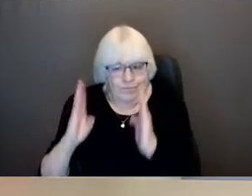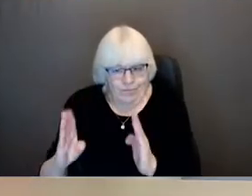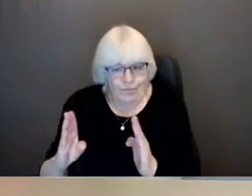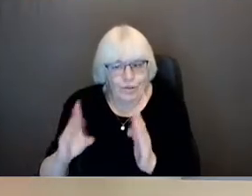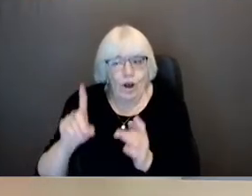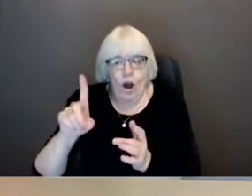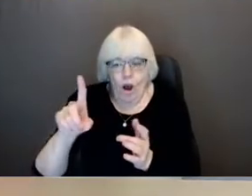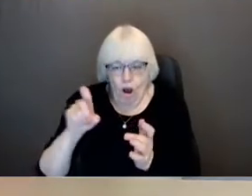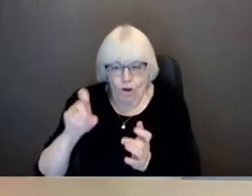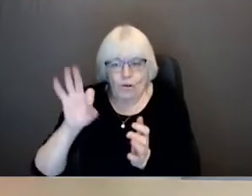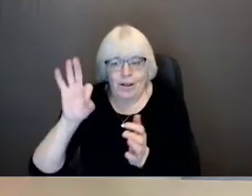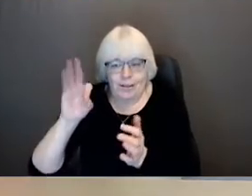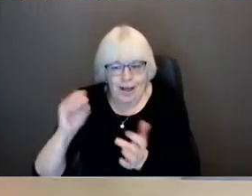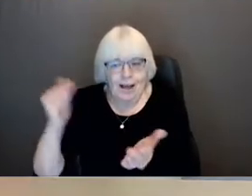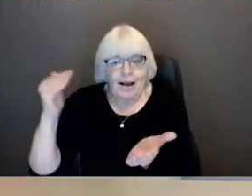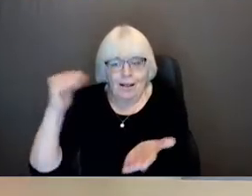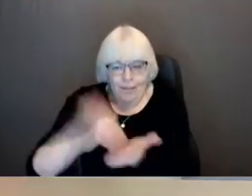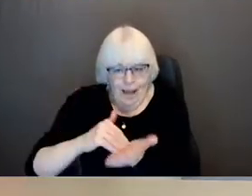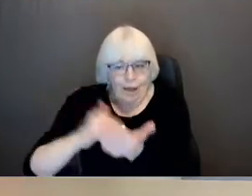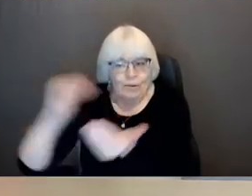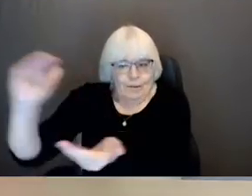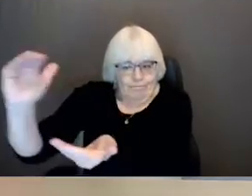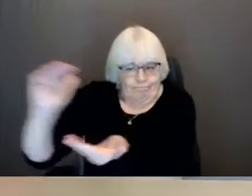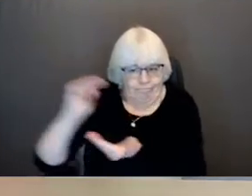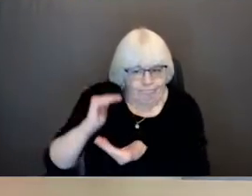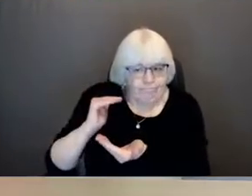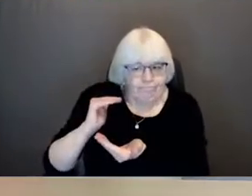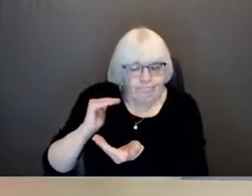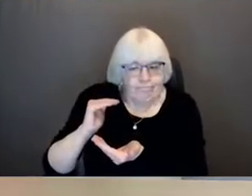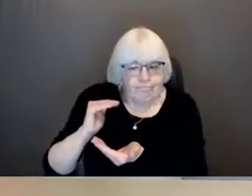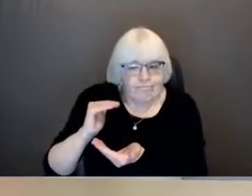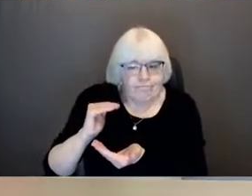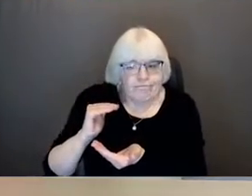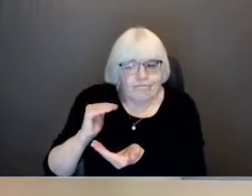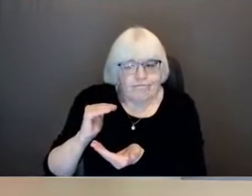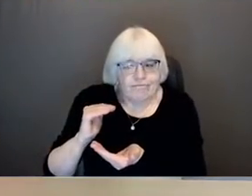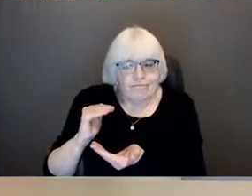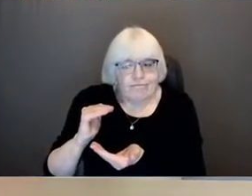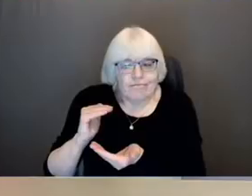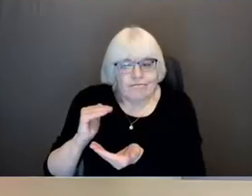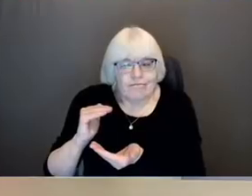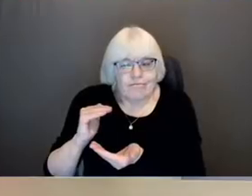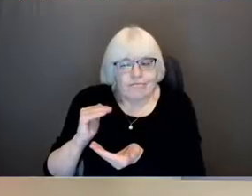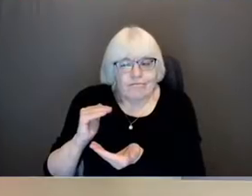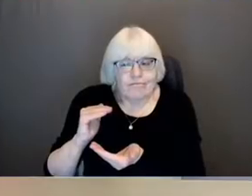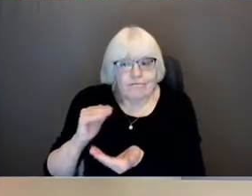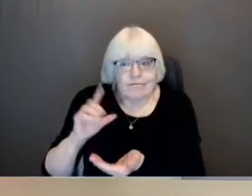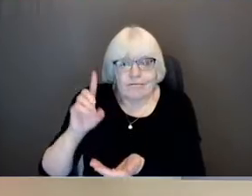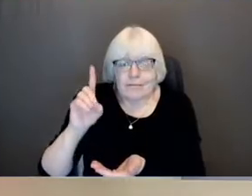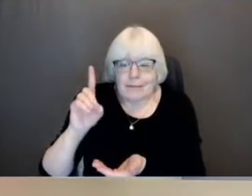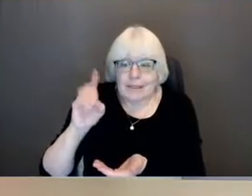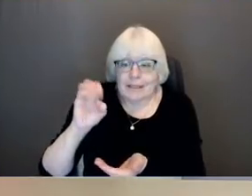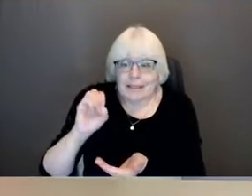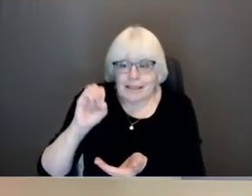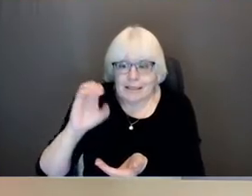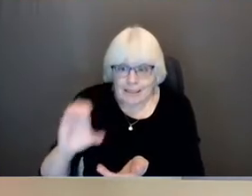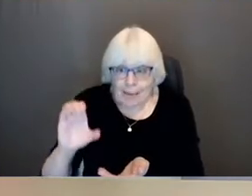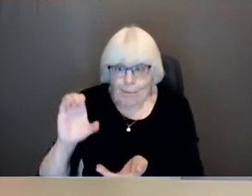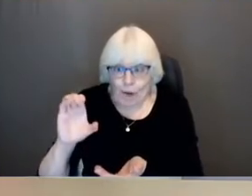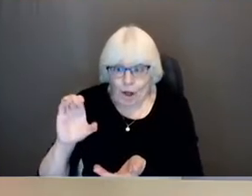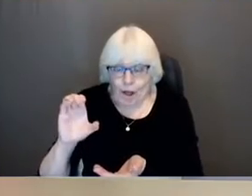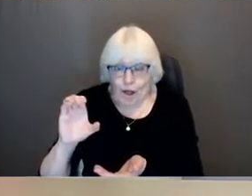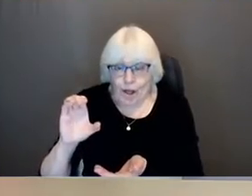numbers. So 190,000 between October and November. And in December, I mentioned to you the other day, I thought we had gone up